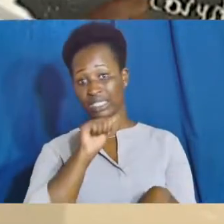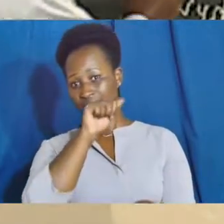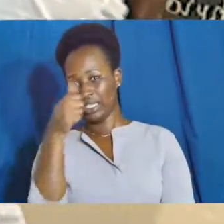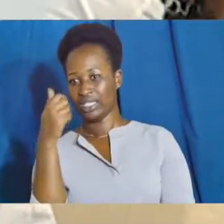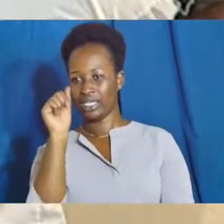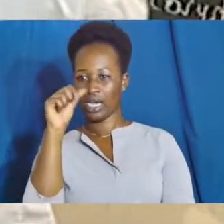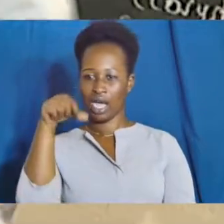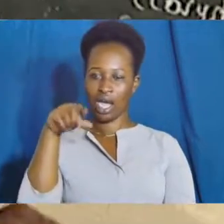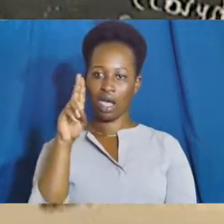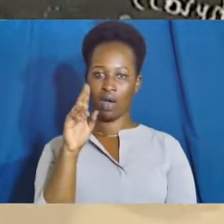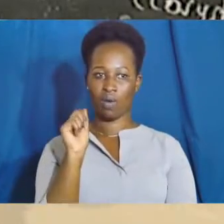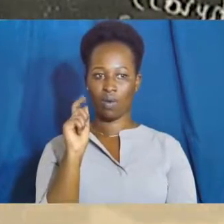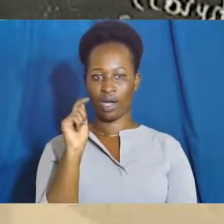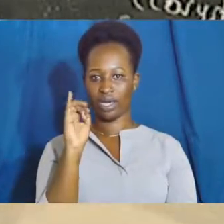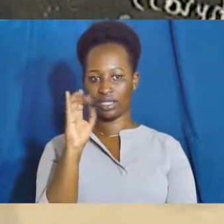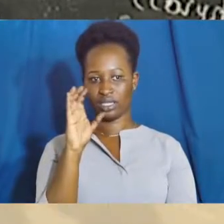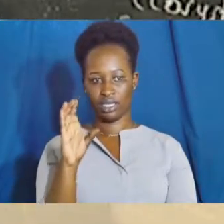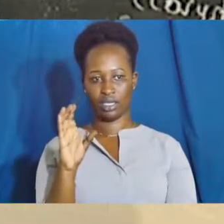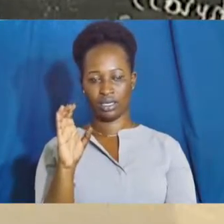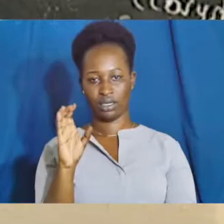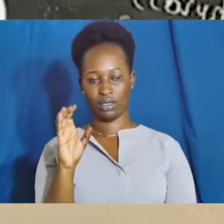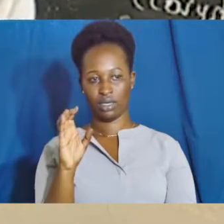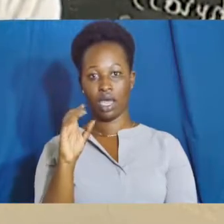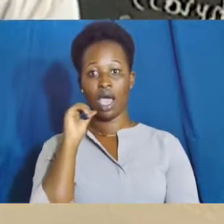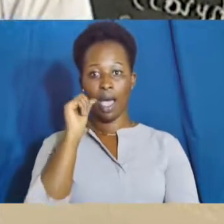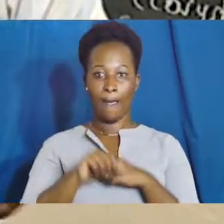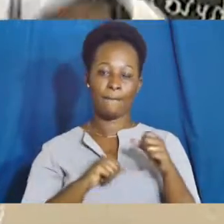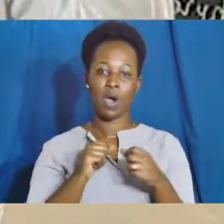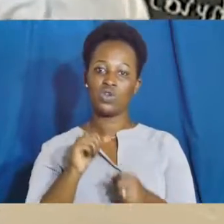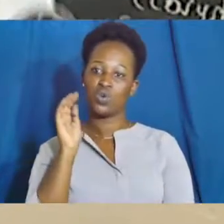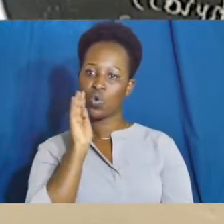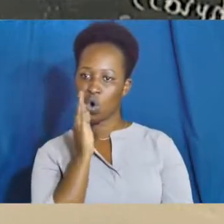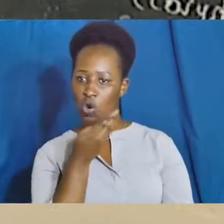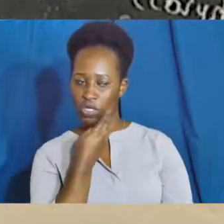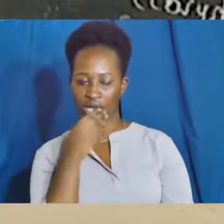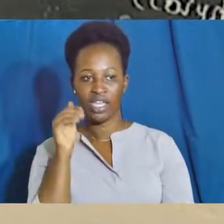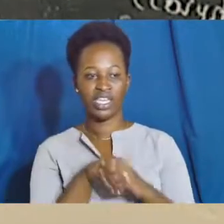this aquatic is about water. Remember, in